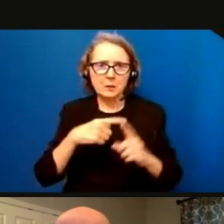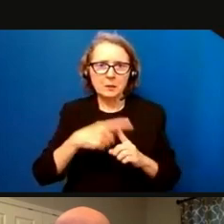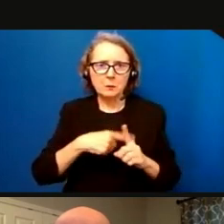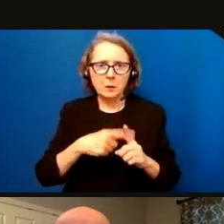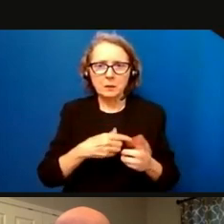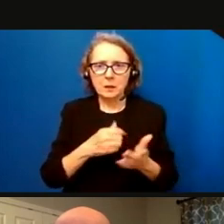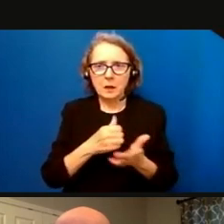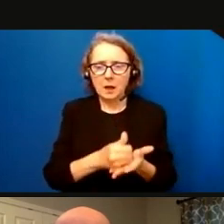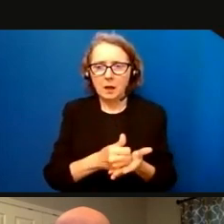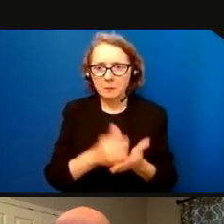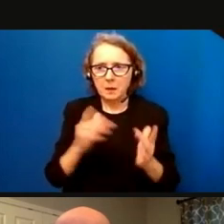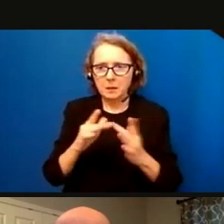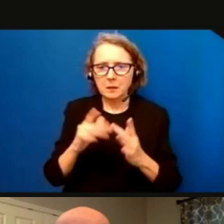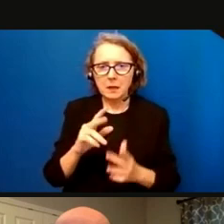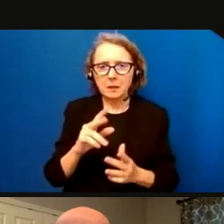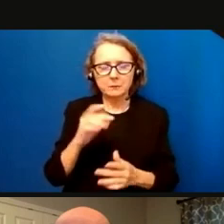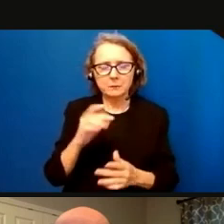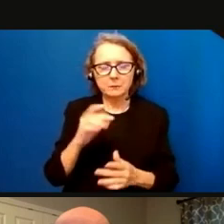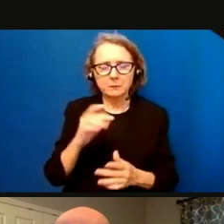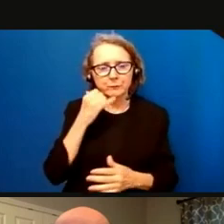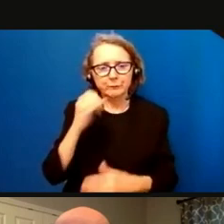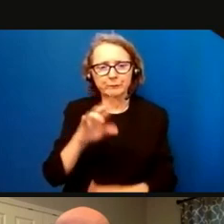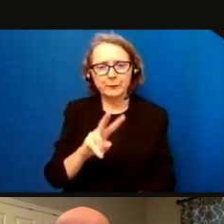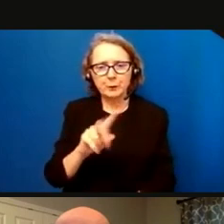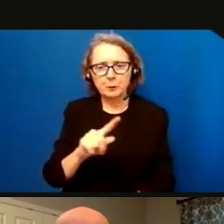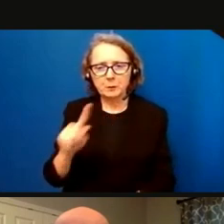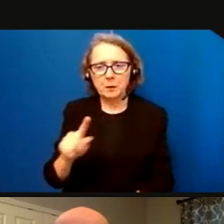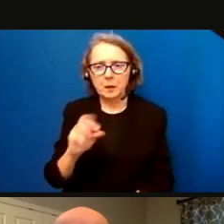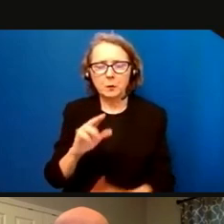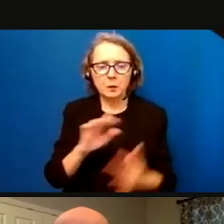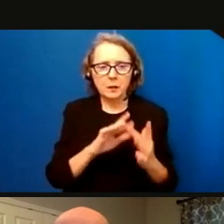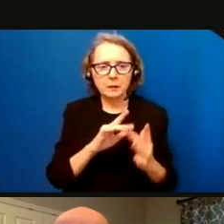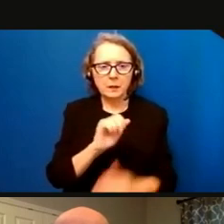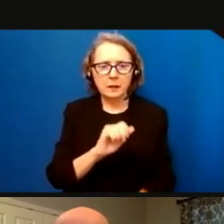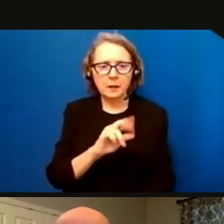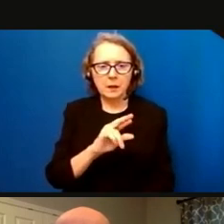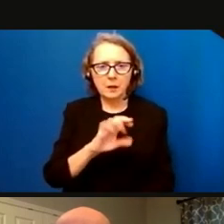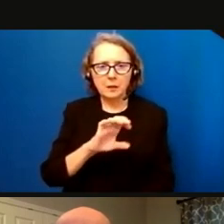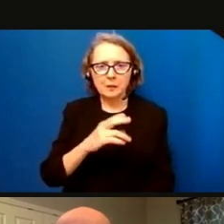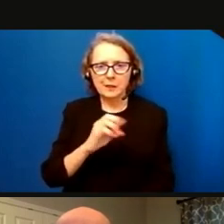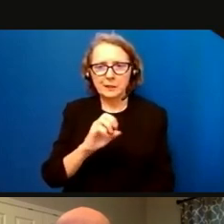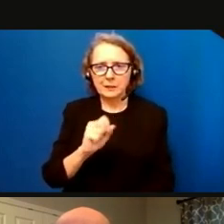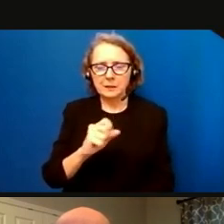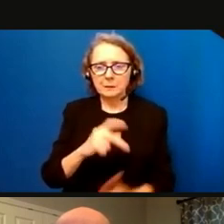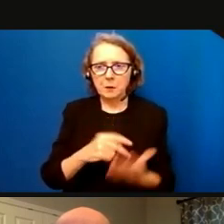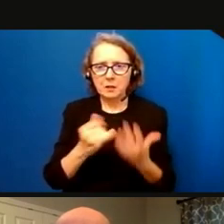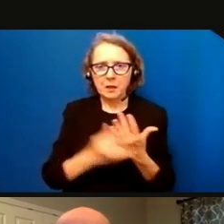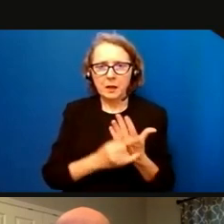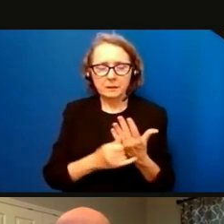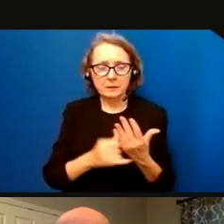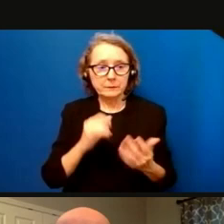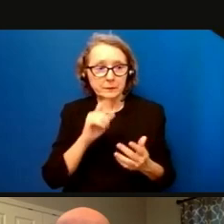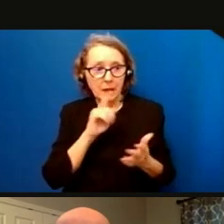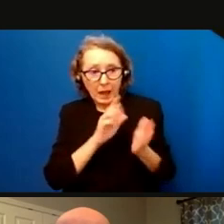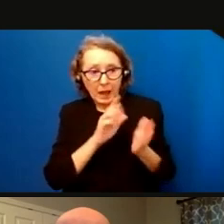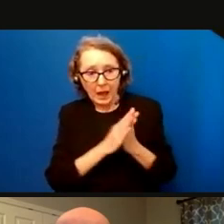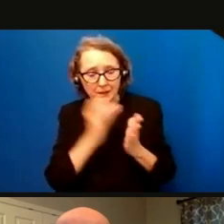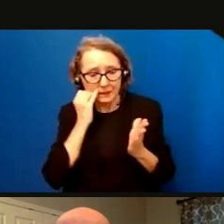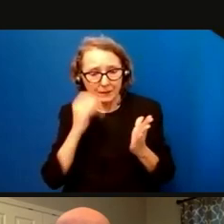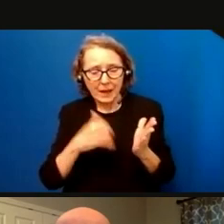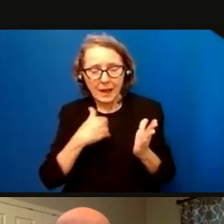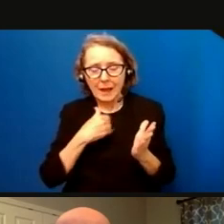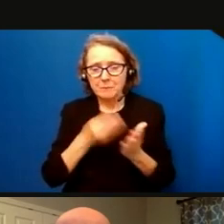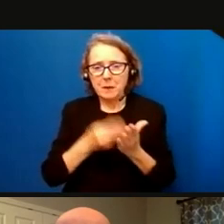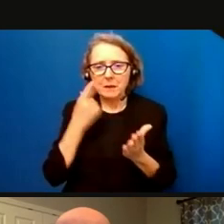to contact 211 or Arches Project and see if they have available funding for those immediate needs. The one thing that we